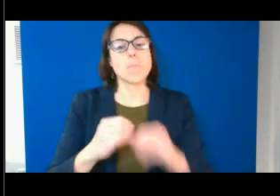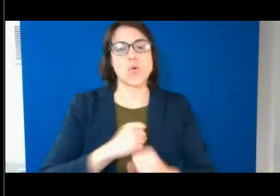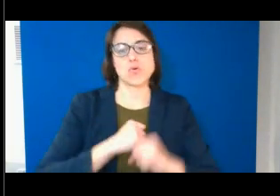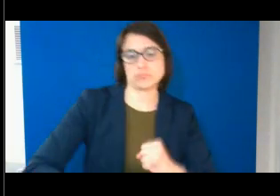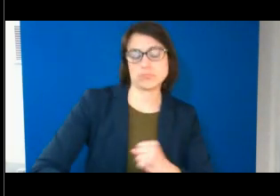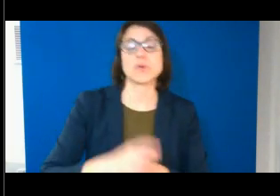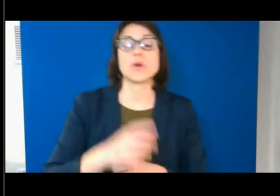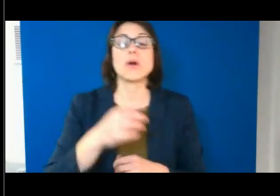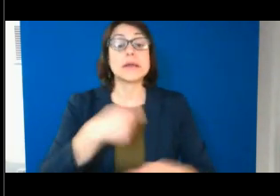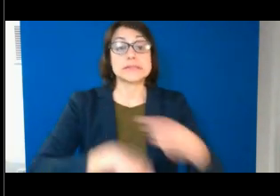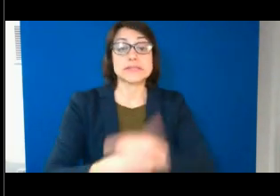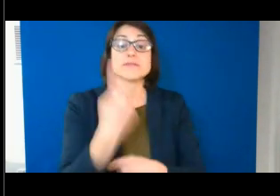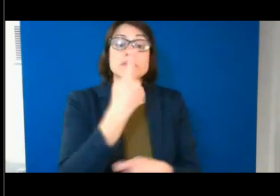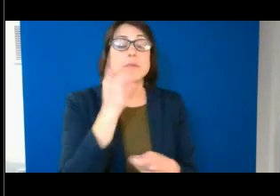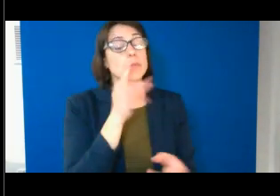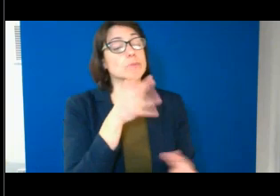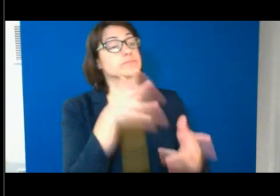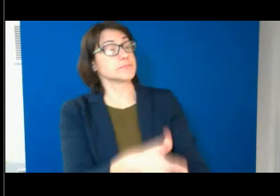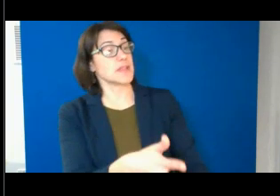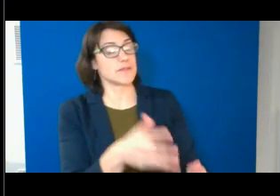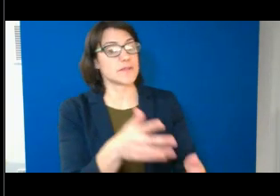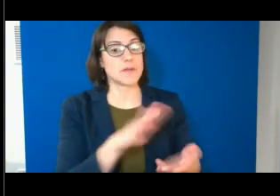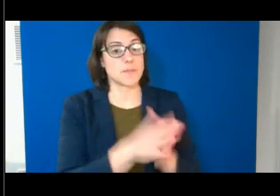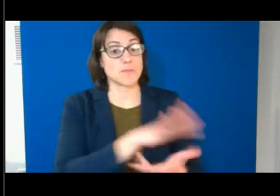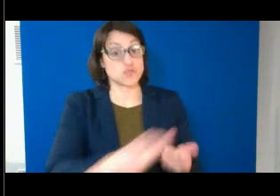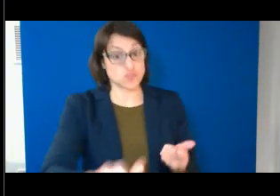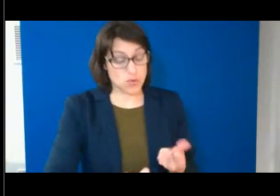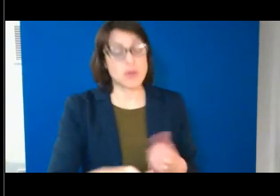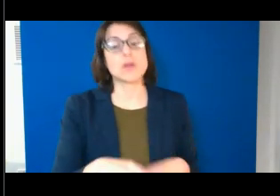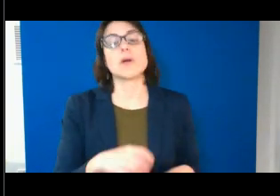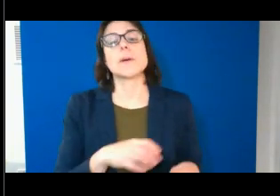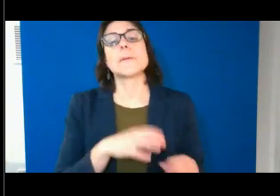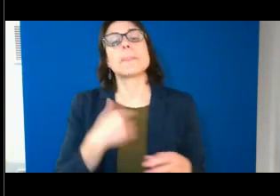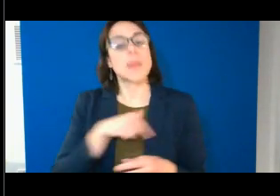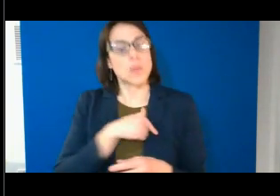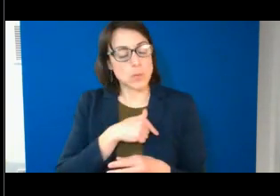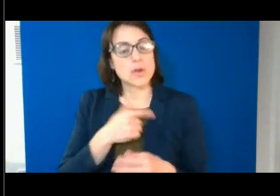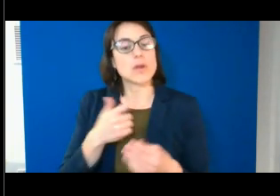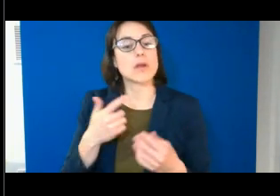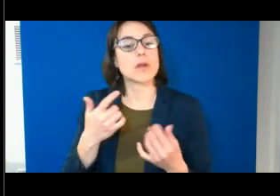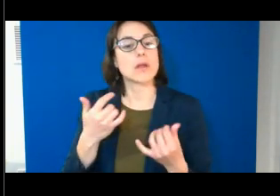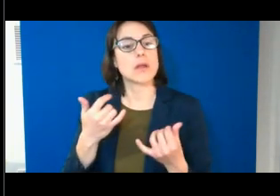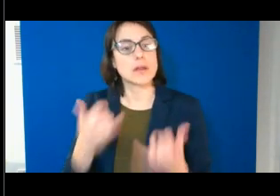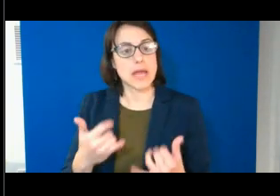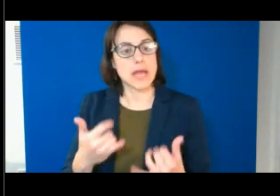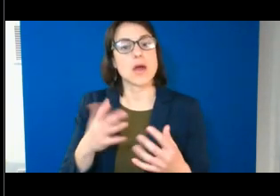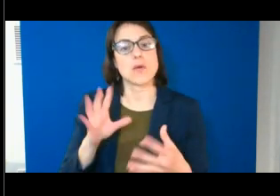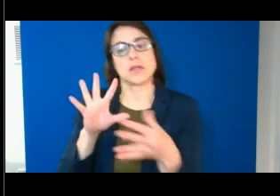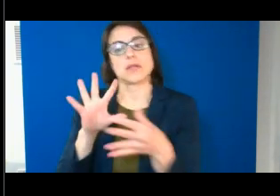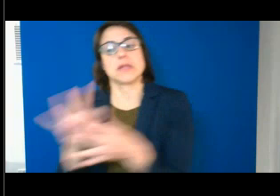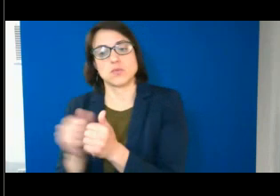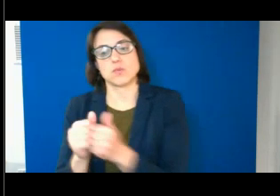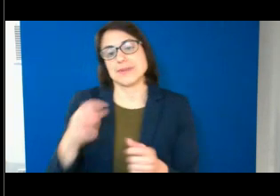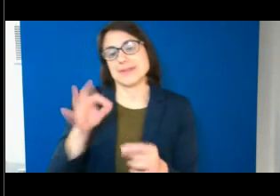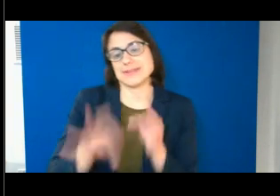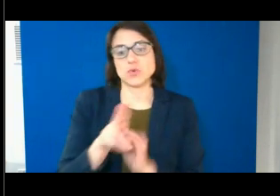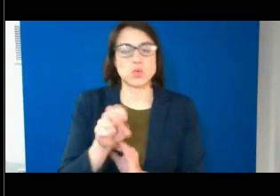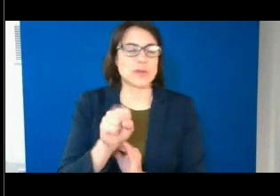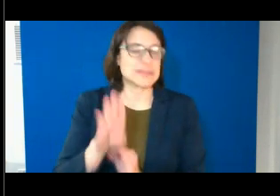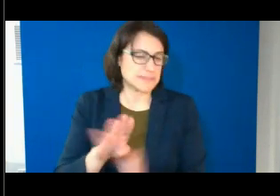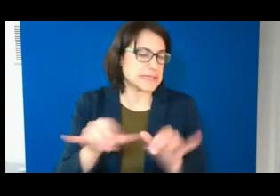something that we just dock and leave and it gets destroyed by a storm, we're turning our devices now into a simple USB system that will be able to go out,